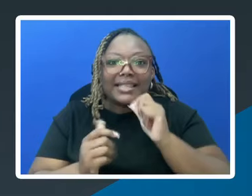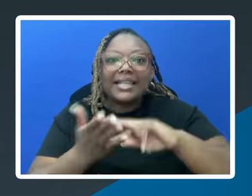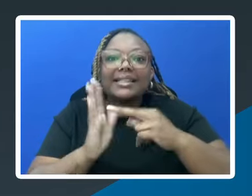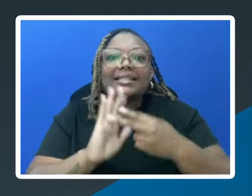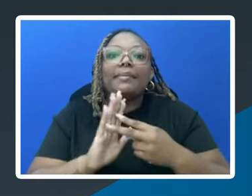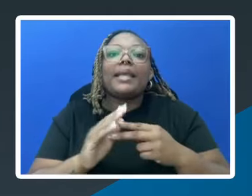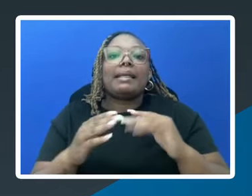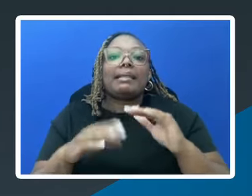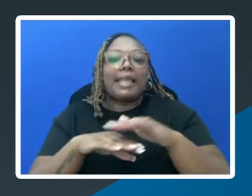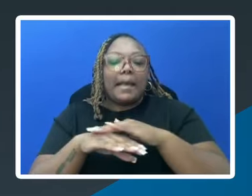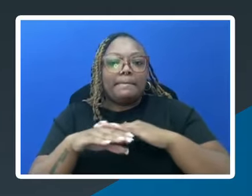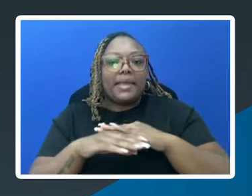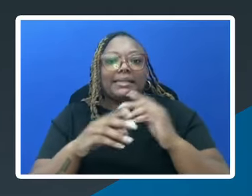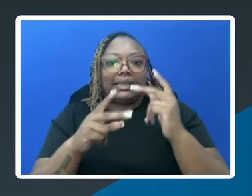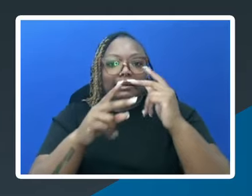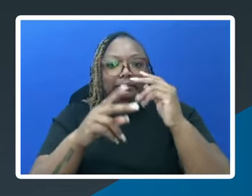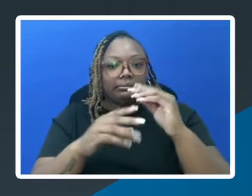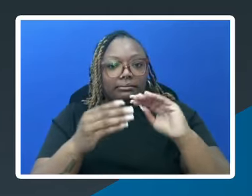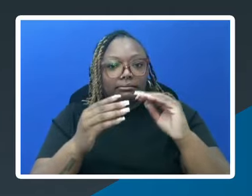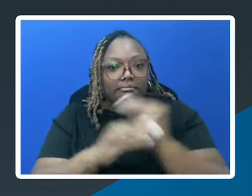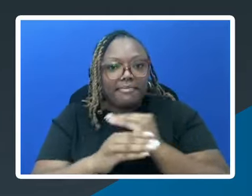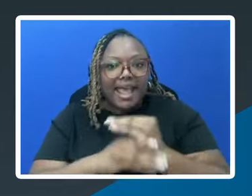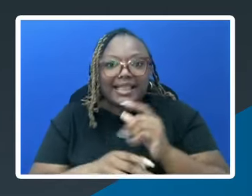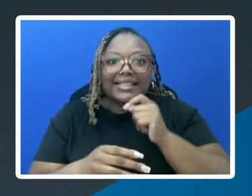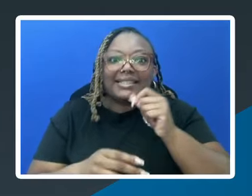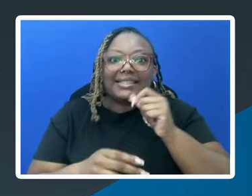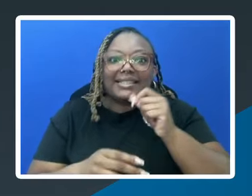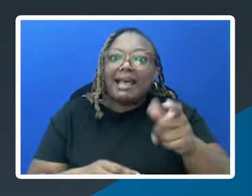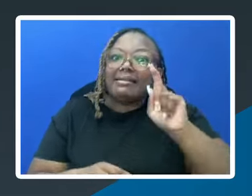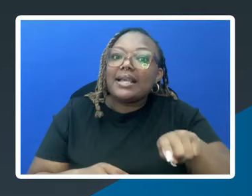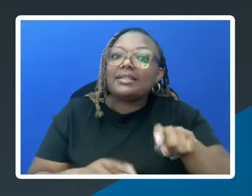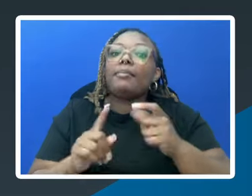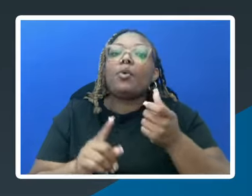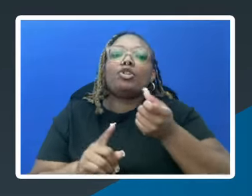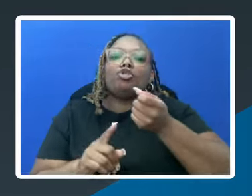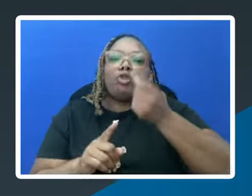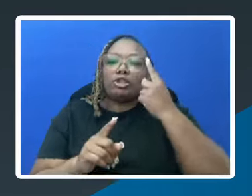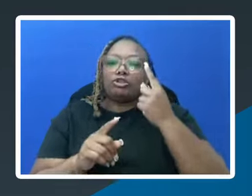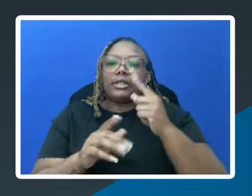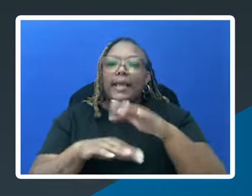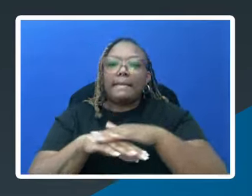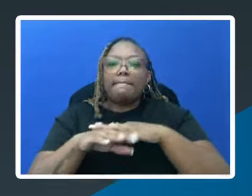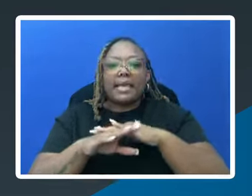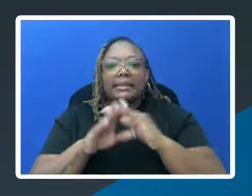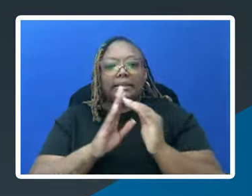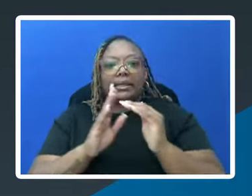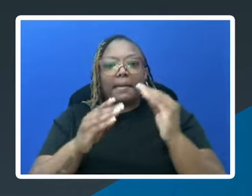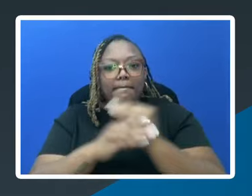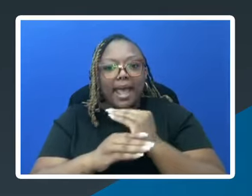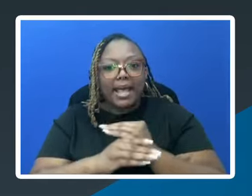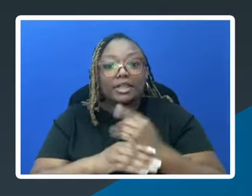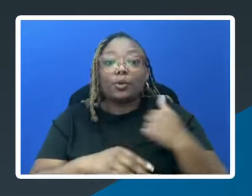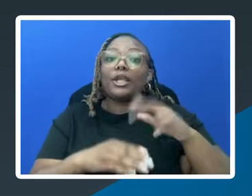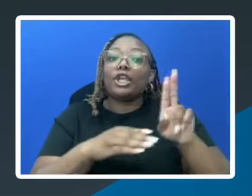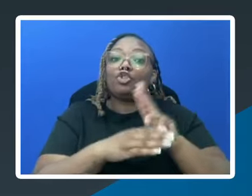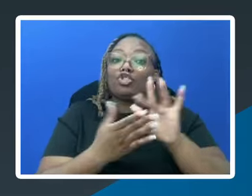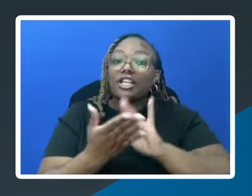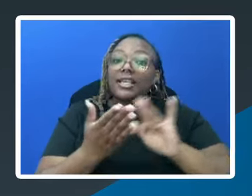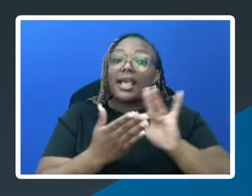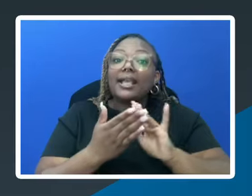still necessary, but once you can demonstrate competency with basic arithmetic, we can use calculators to move on to far more